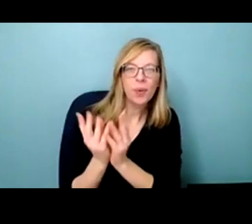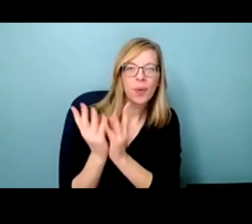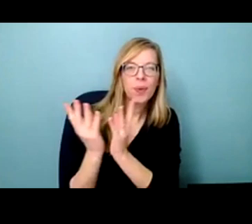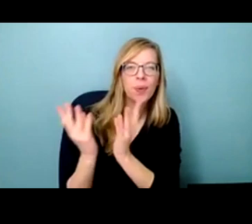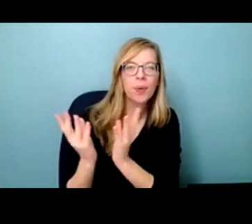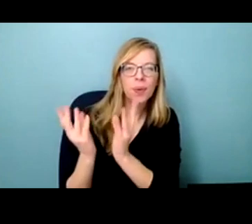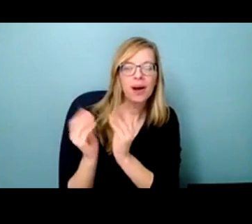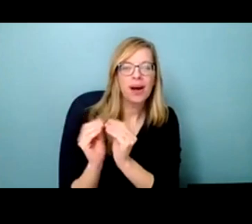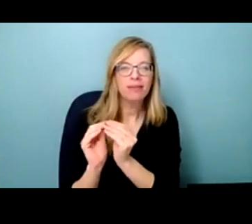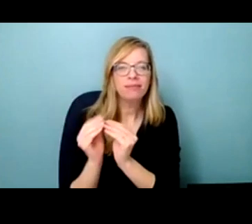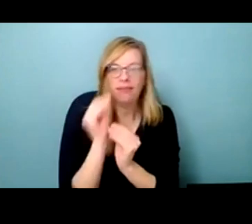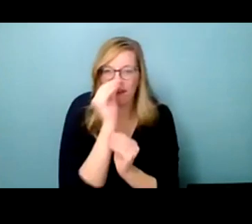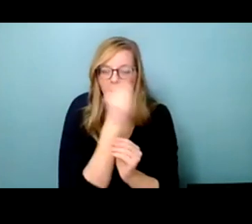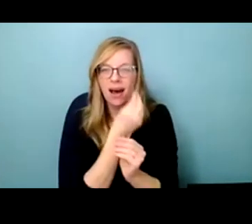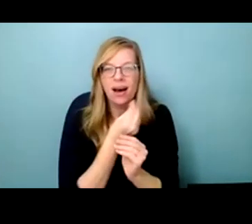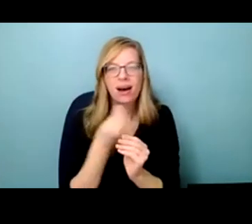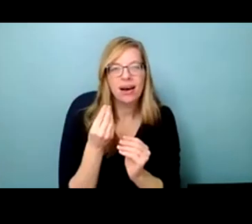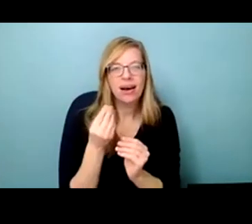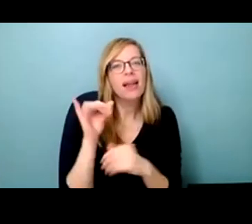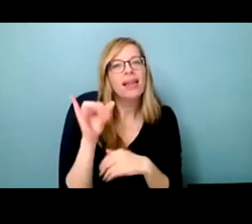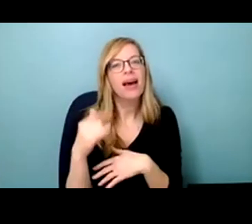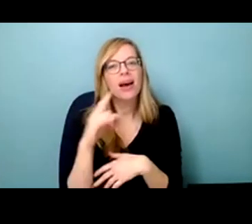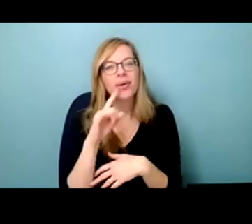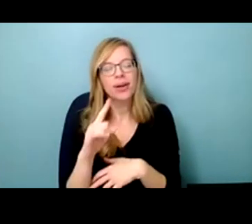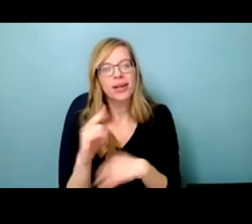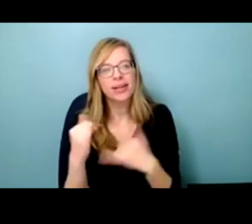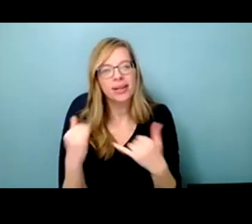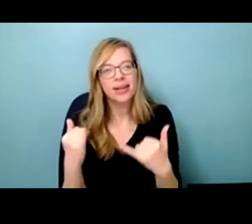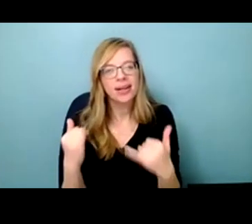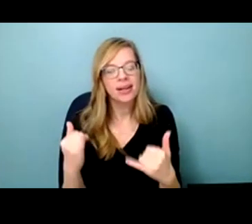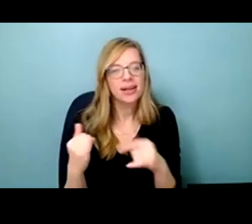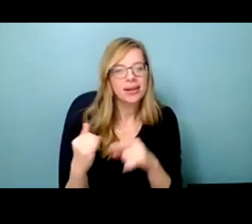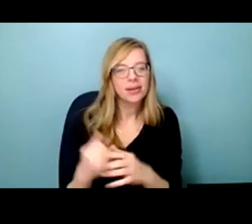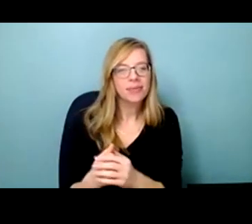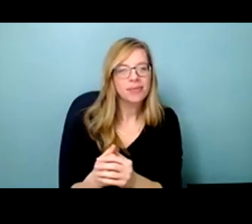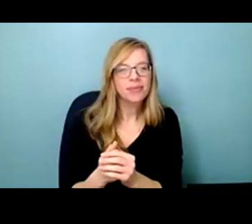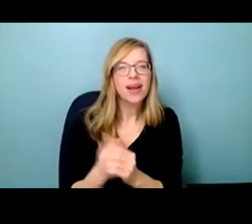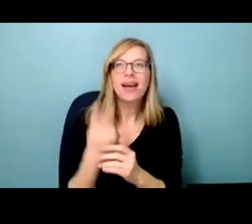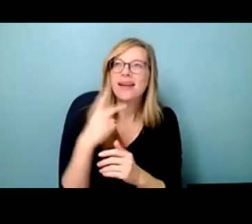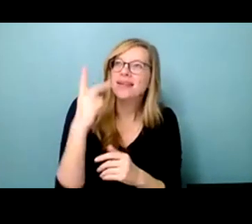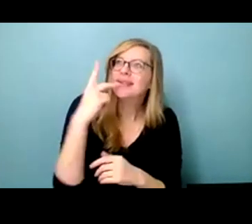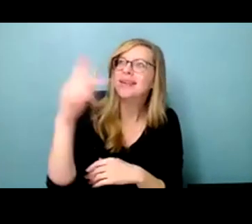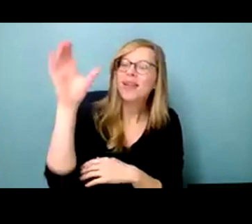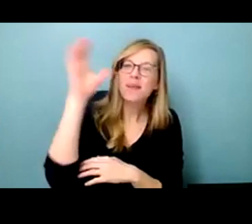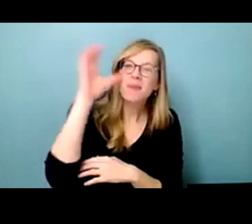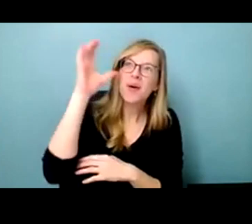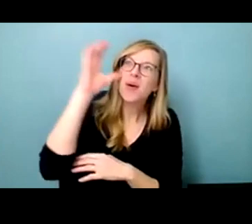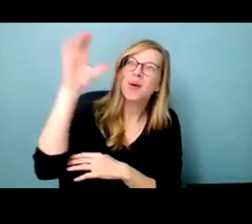bloom 'neath the crescent moon.